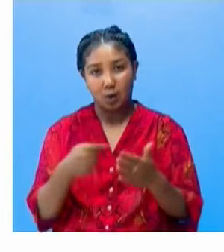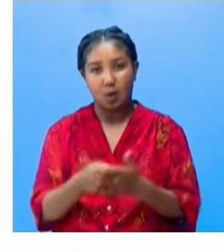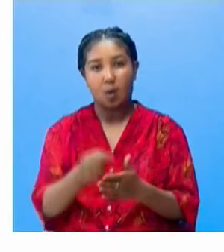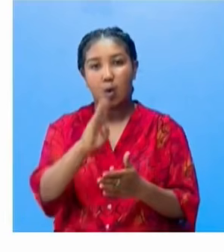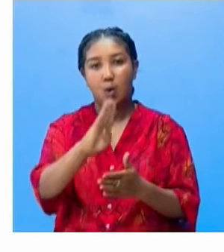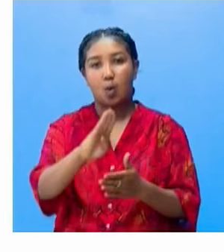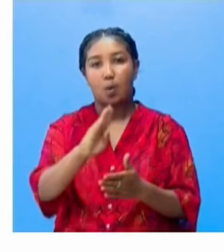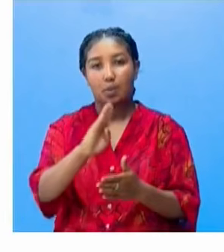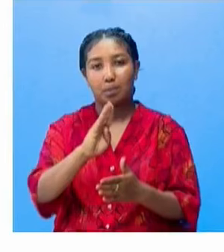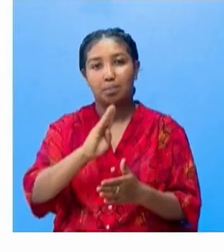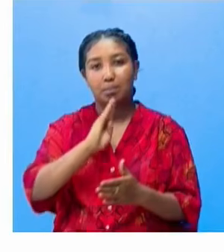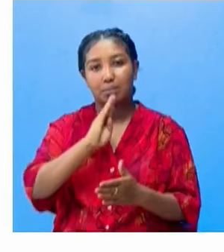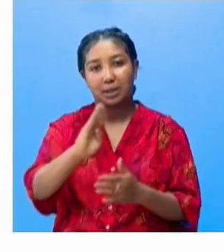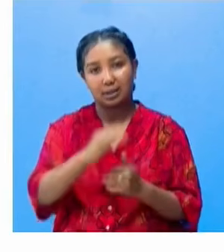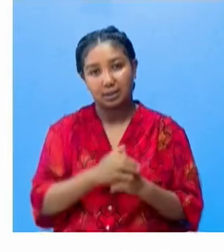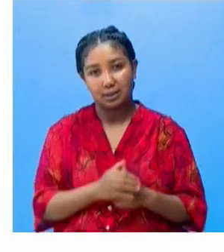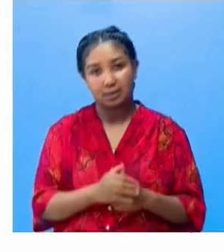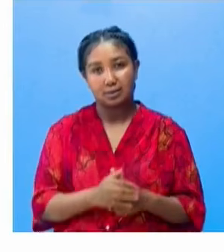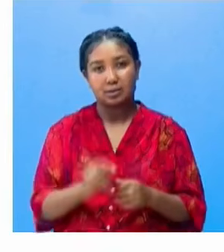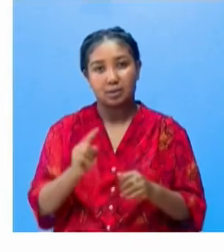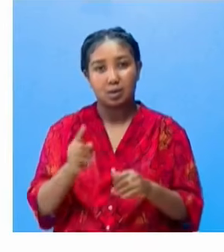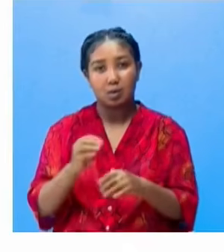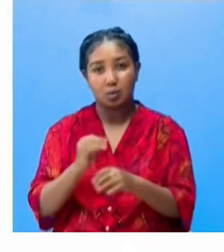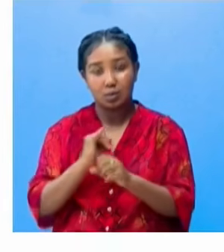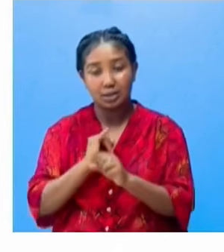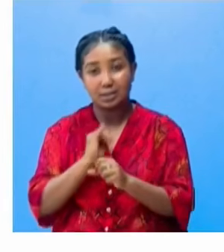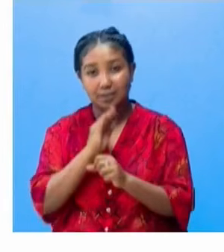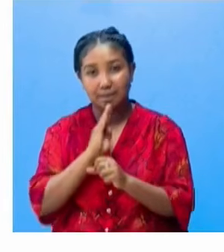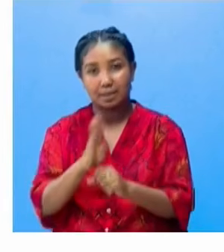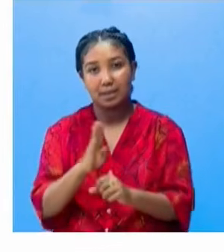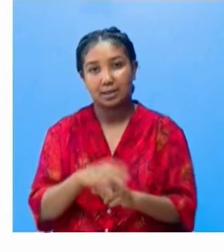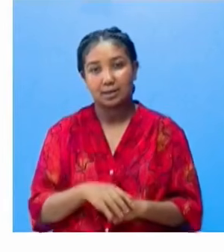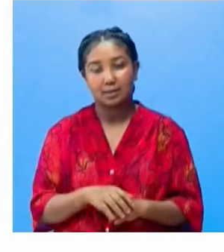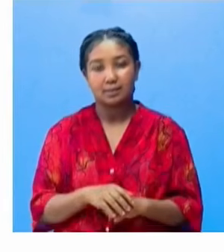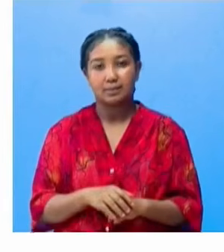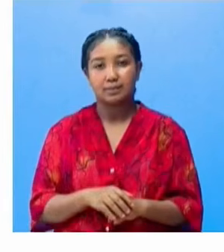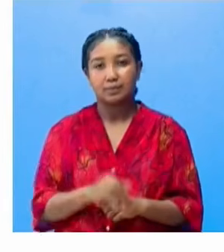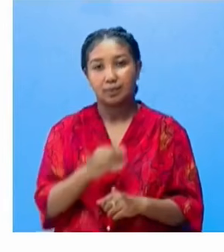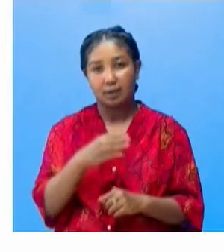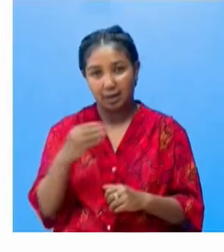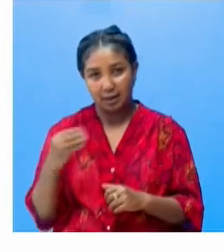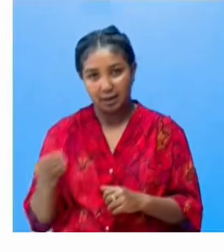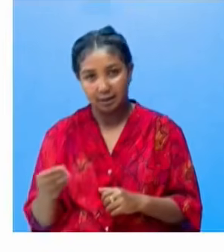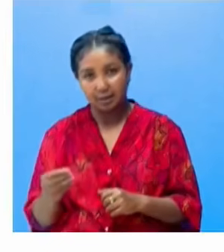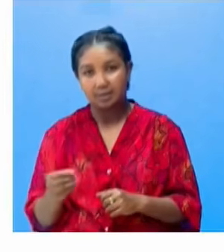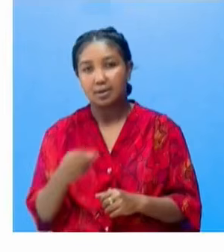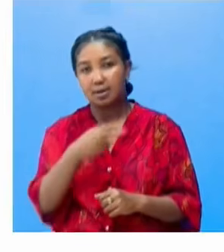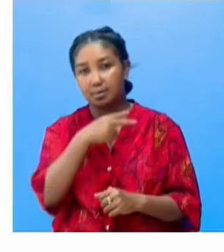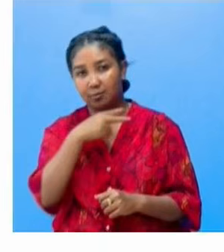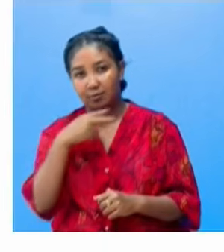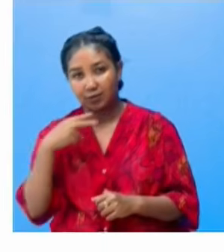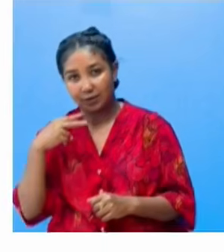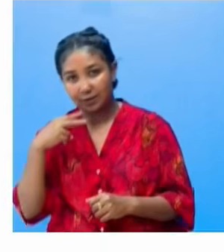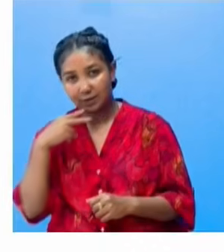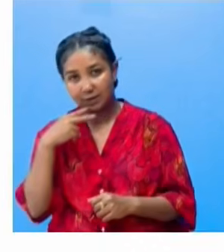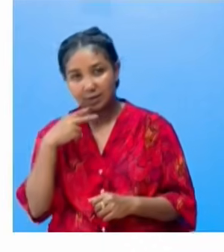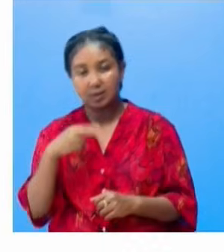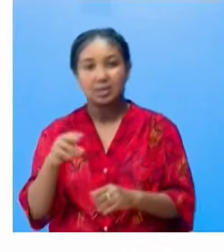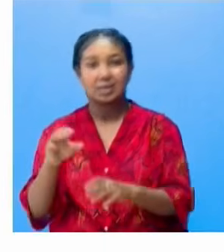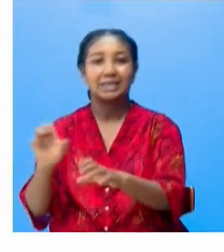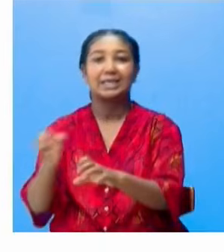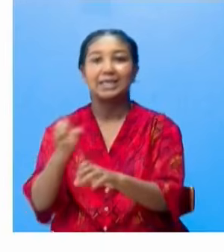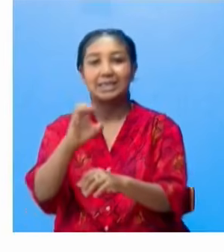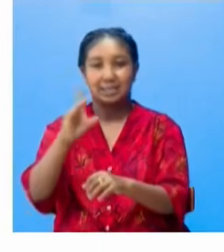being. The room is being, and my verb is going to be